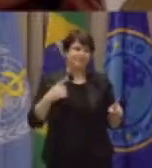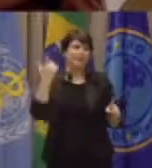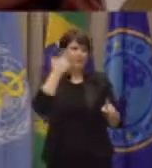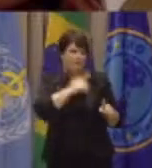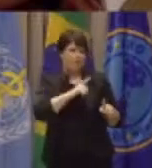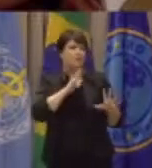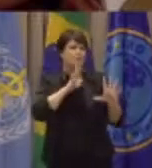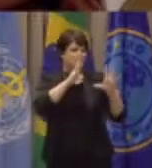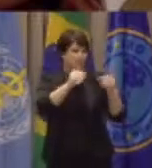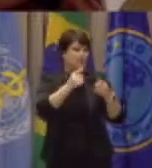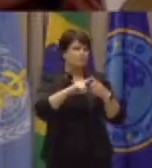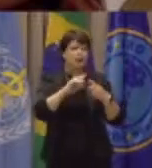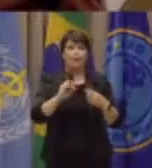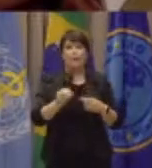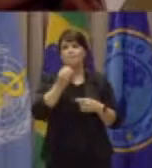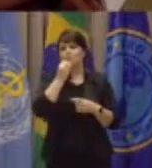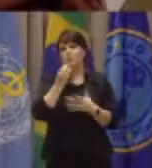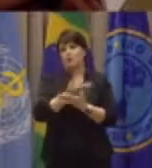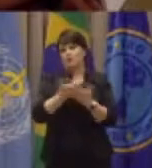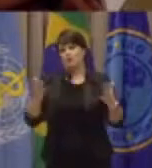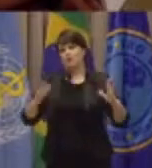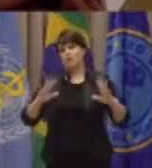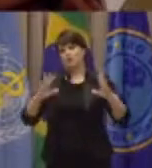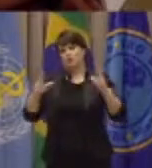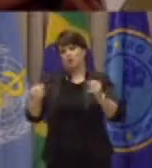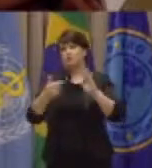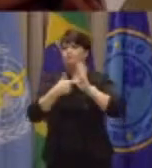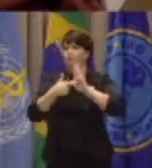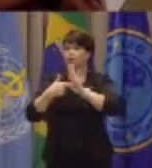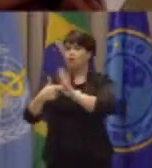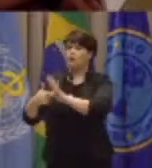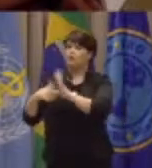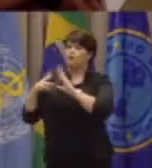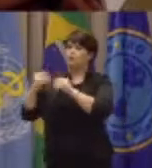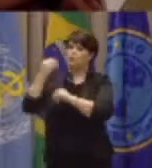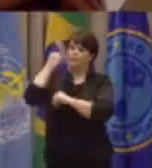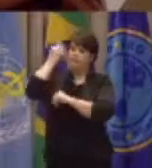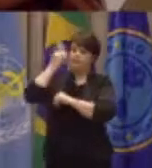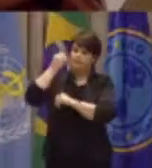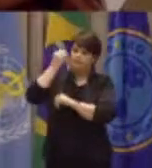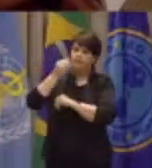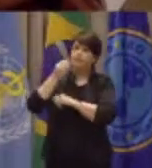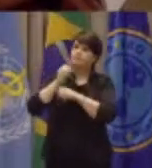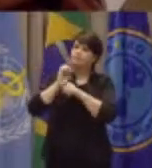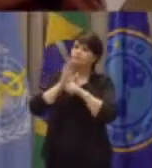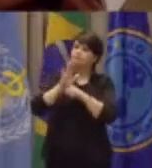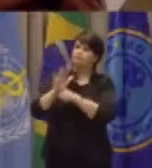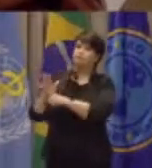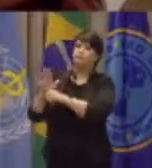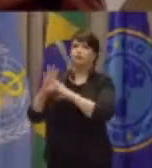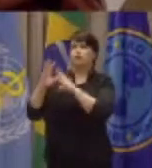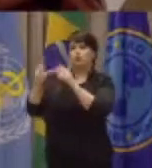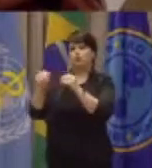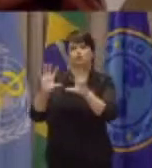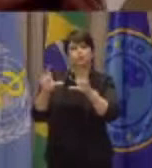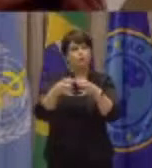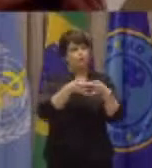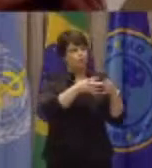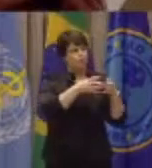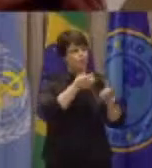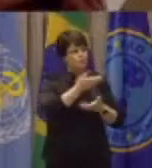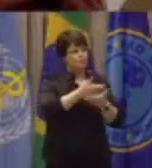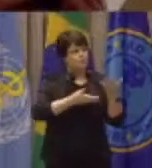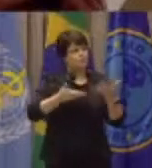tired, but to have the opportunity to everyone present their experience and sharing